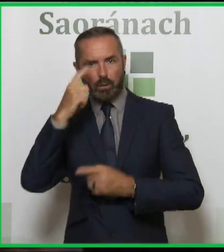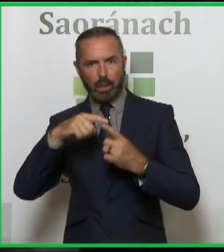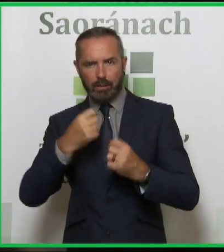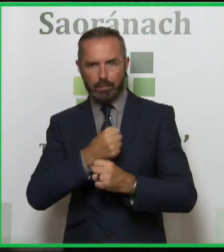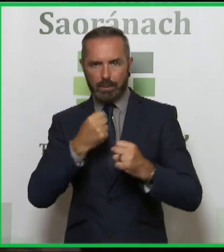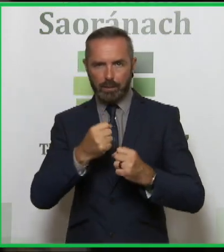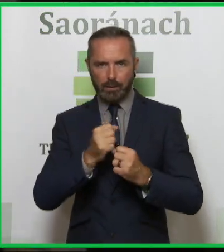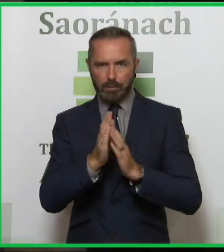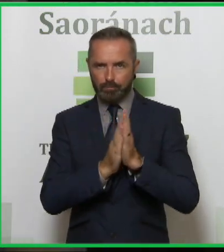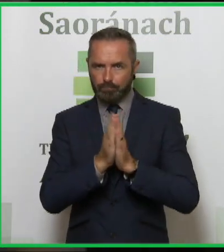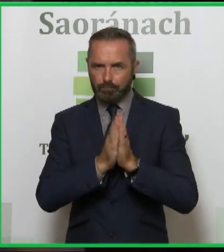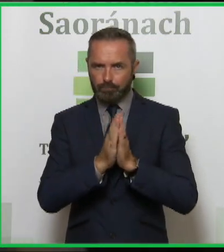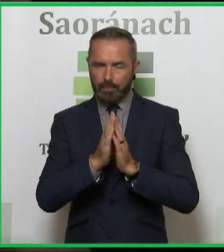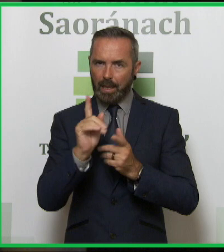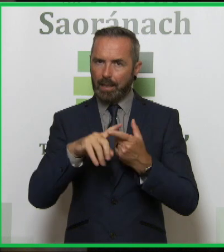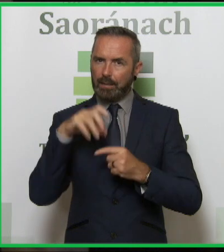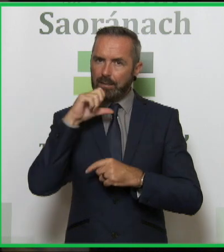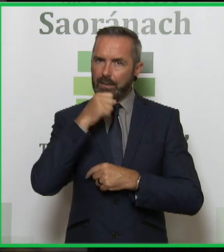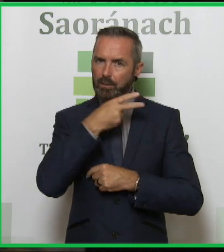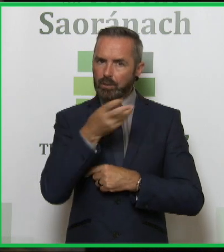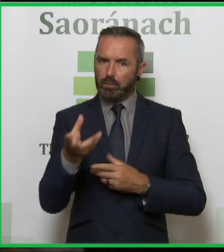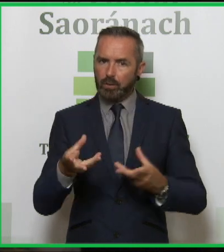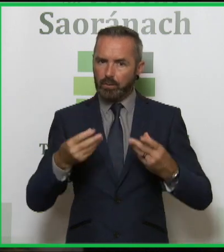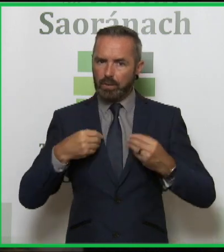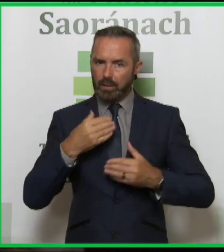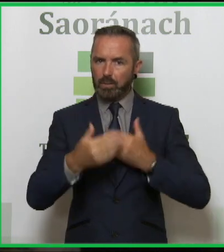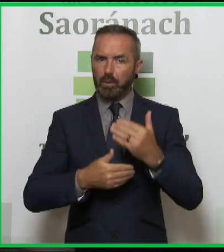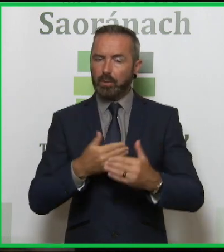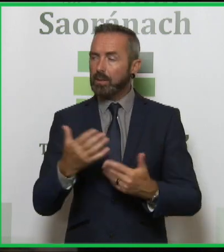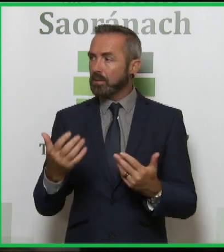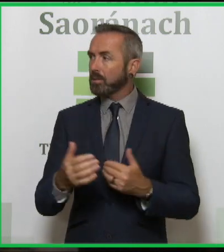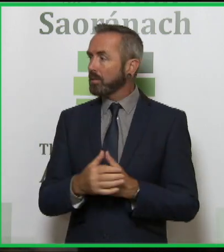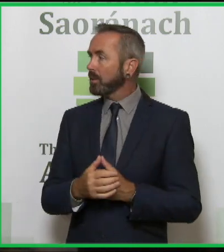and the seriousness with which you take on this